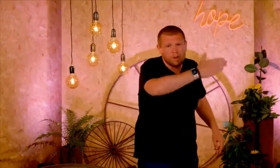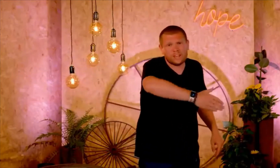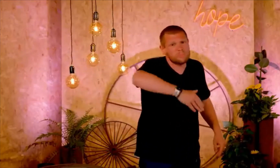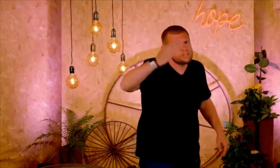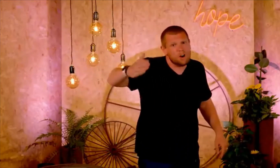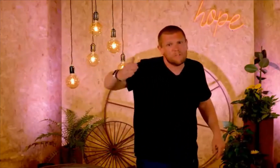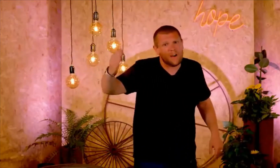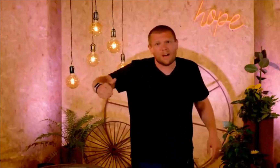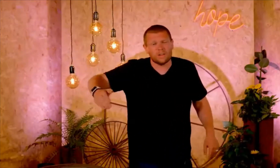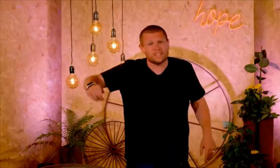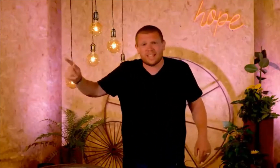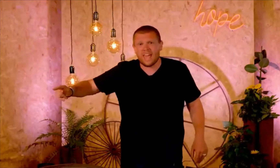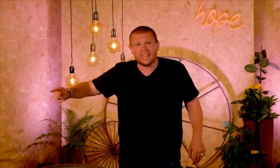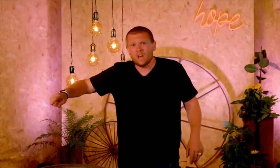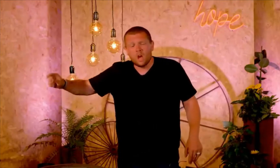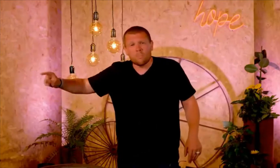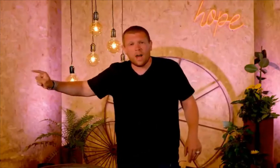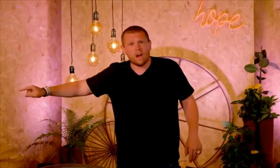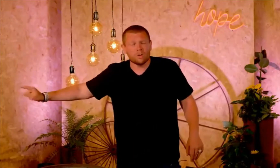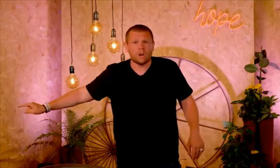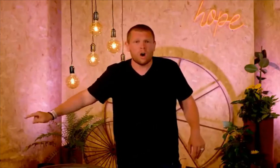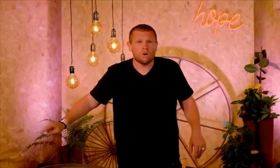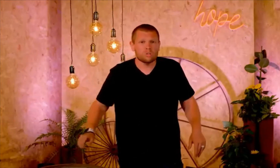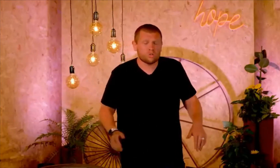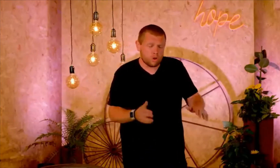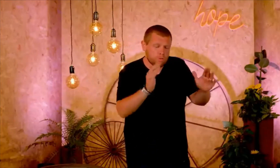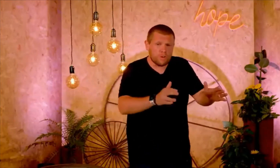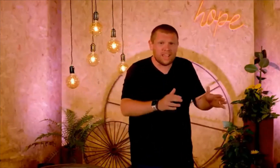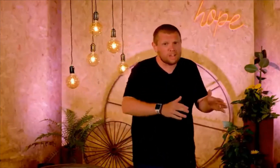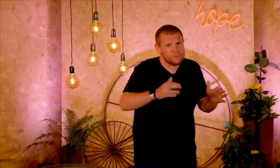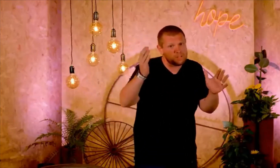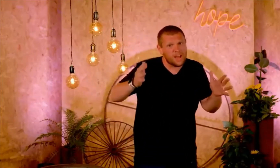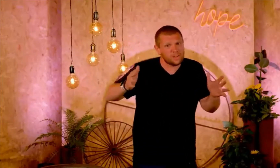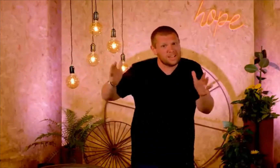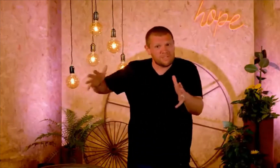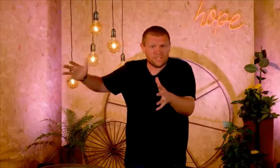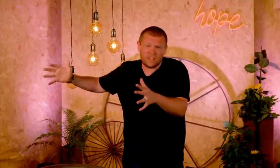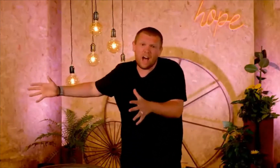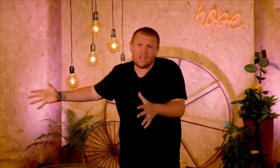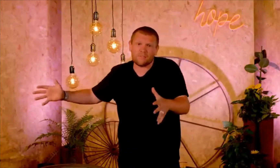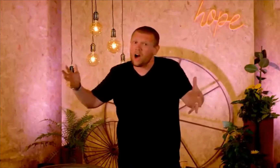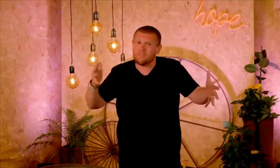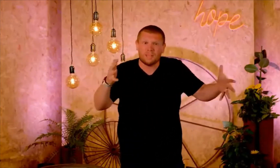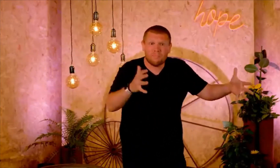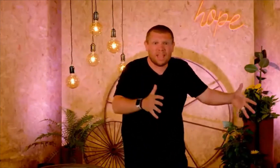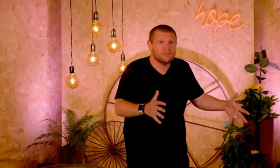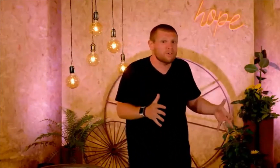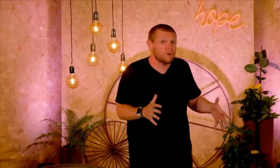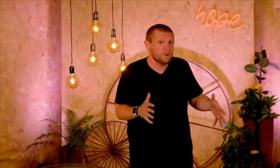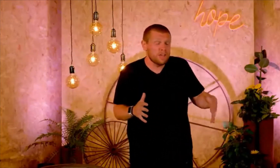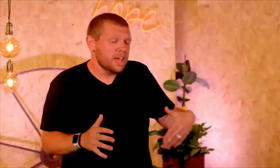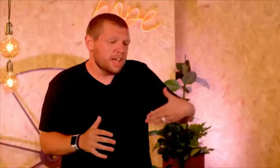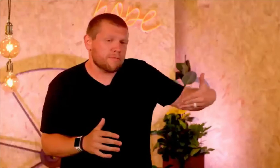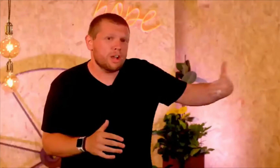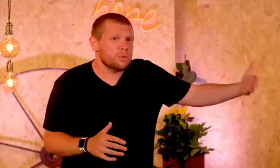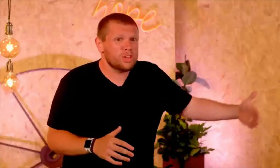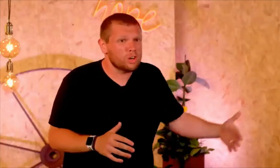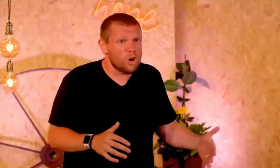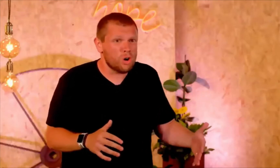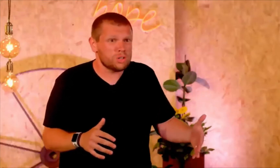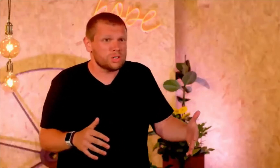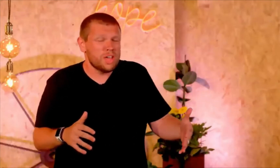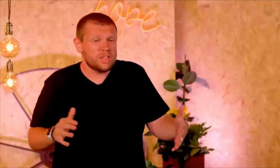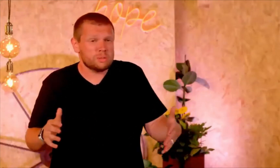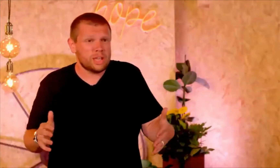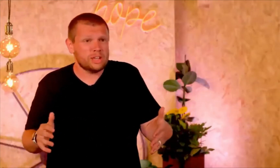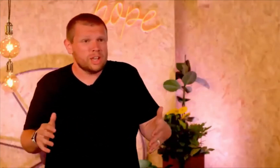True freedom is not found in setting my own goals. True freedom is found in living the life that I've been made for, in following the